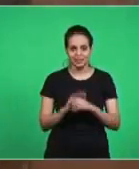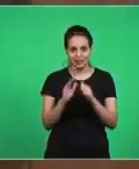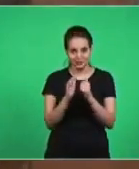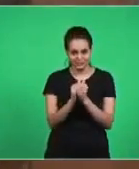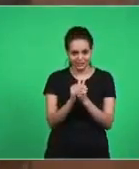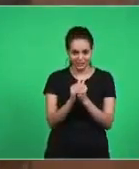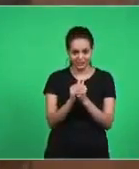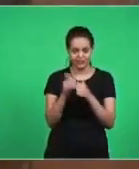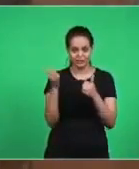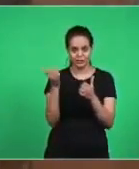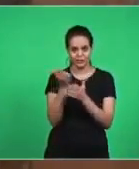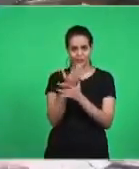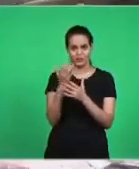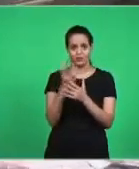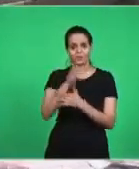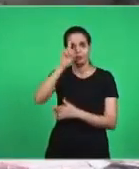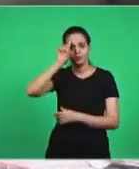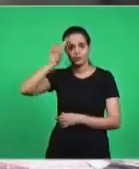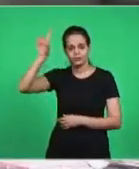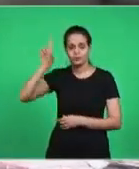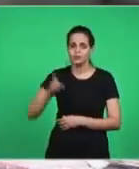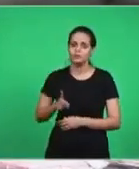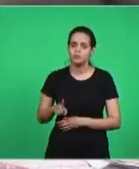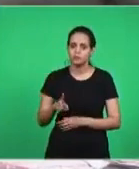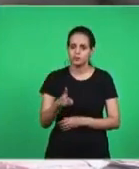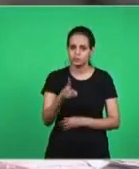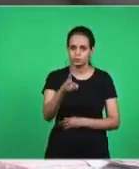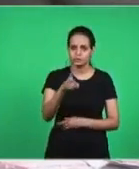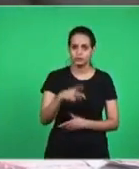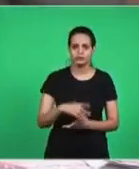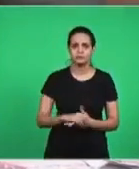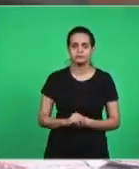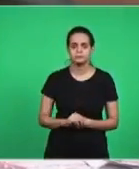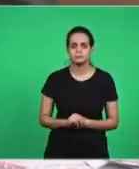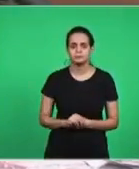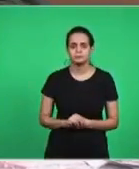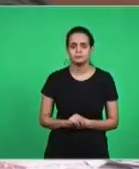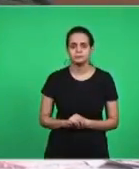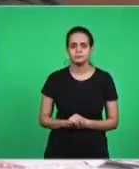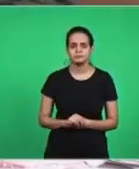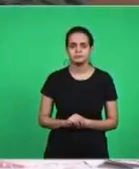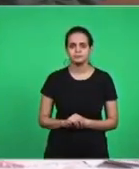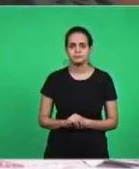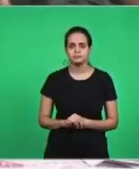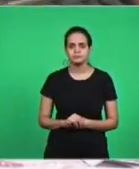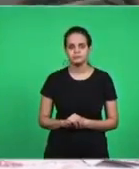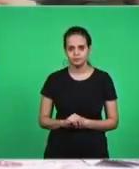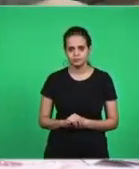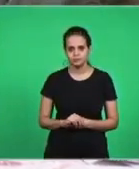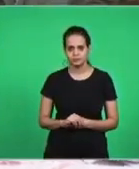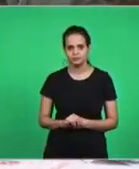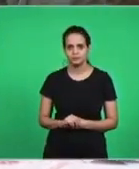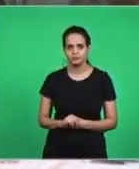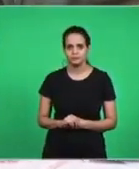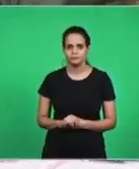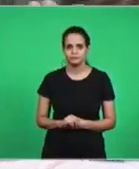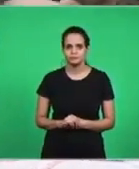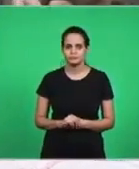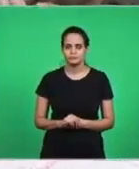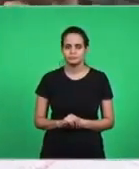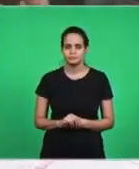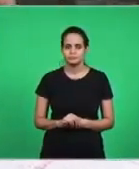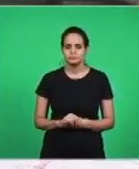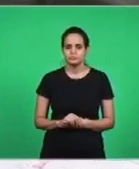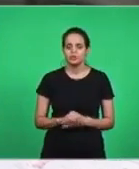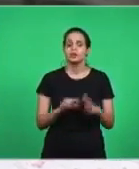Amen. Glory to God. Let's give continuity here, my brethren. The next one, which is on